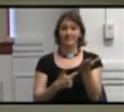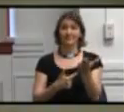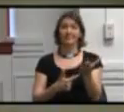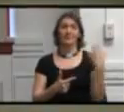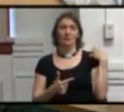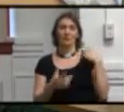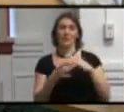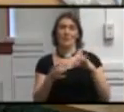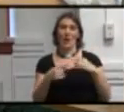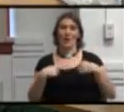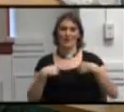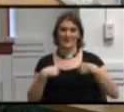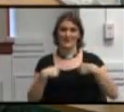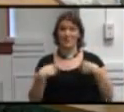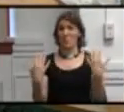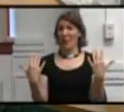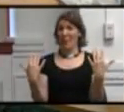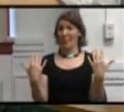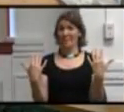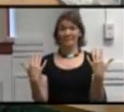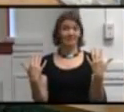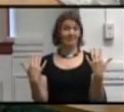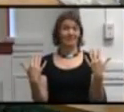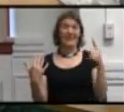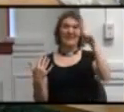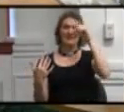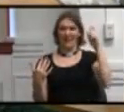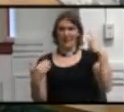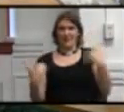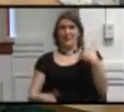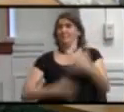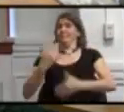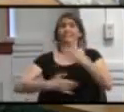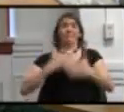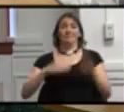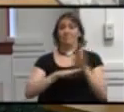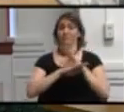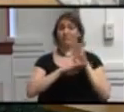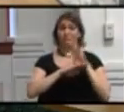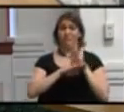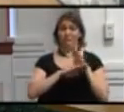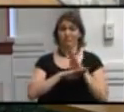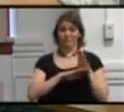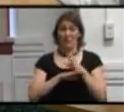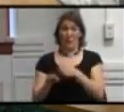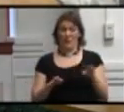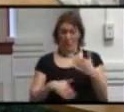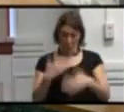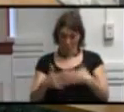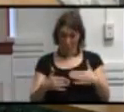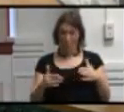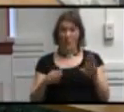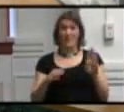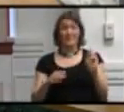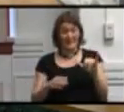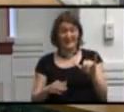chair's remarks. Well, summer's in full swing. There's a lot of activity on Brattleboro streets.